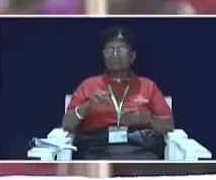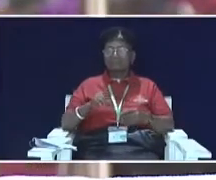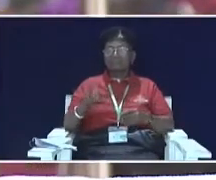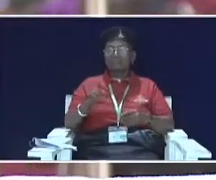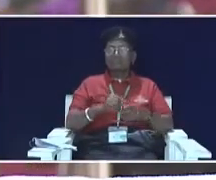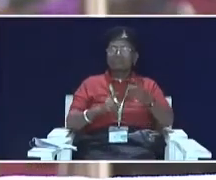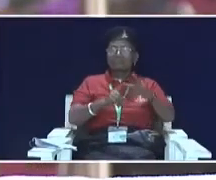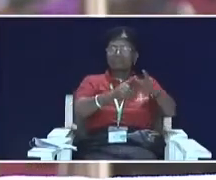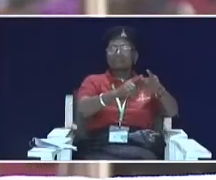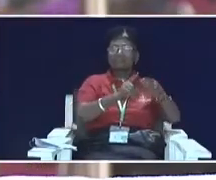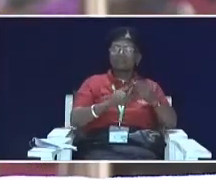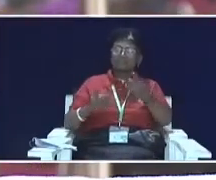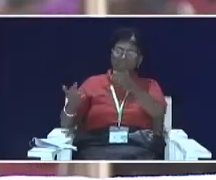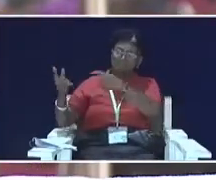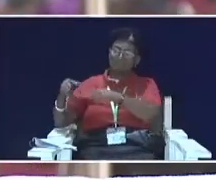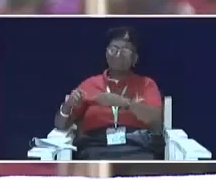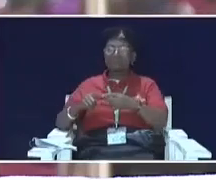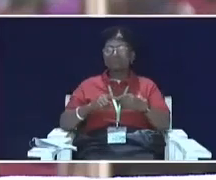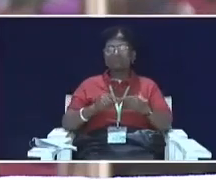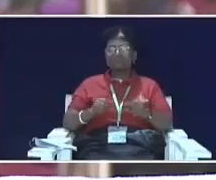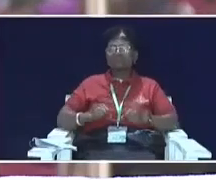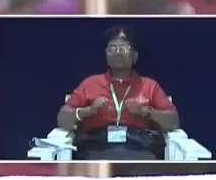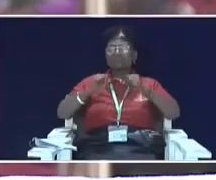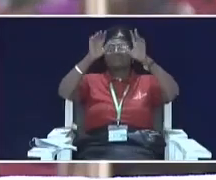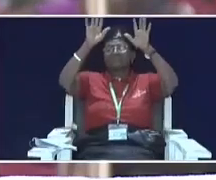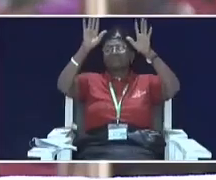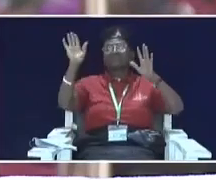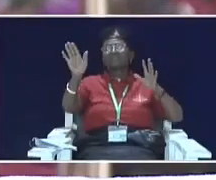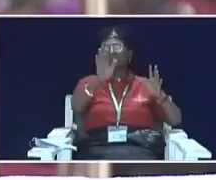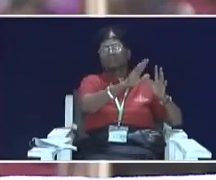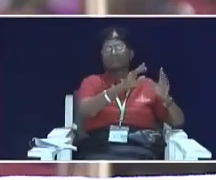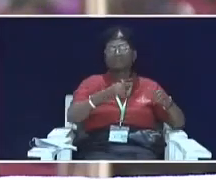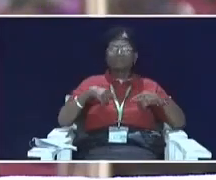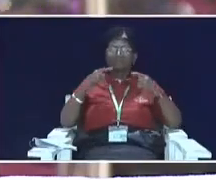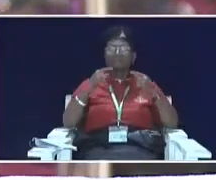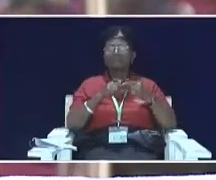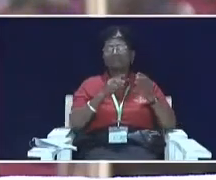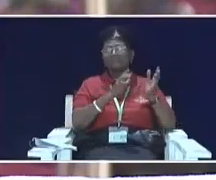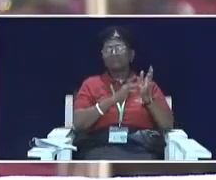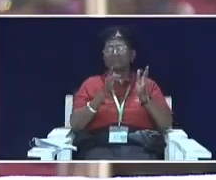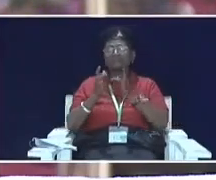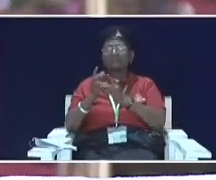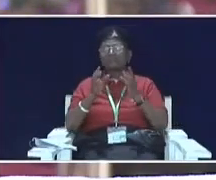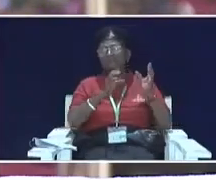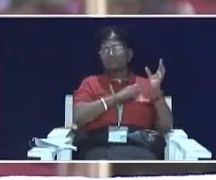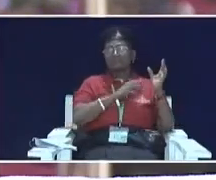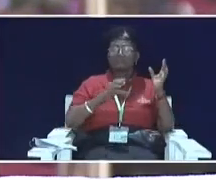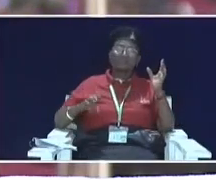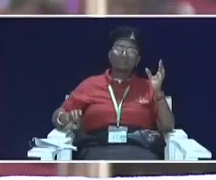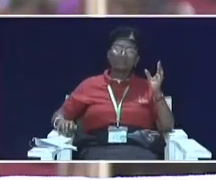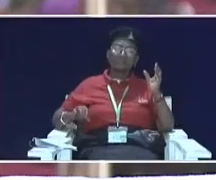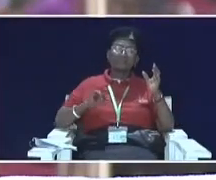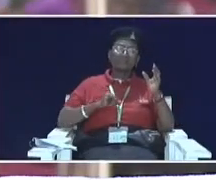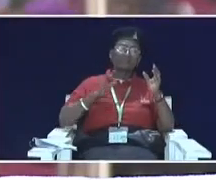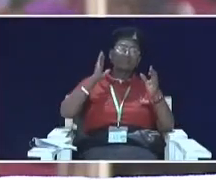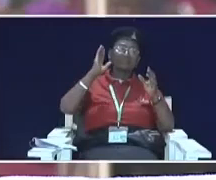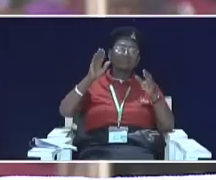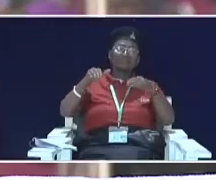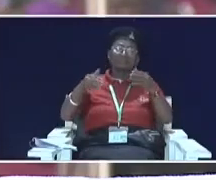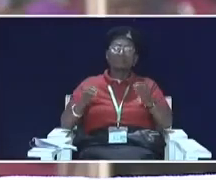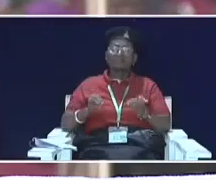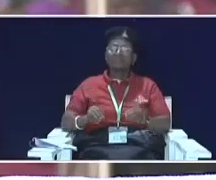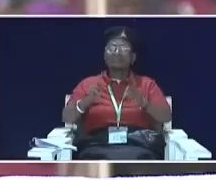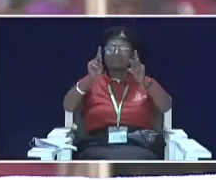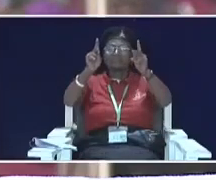And I'm also giving that opportunity to those who claim that you are a child of God, but you are still living in sin.